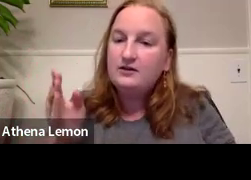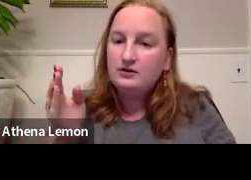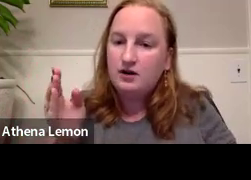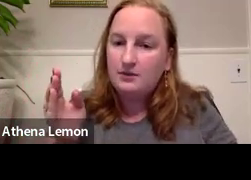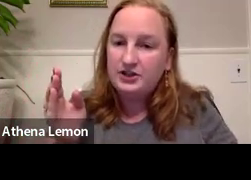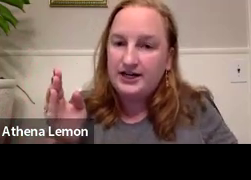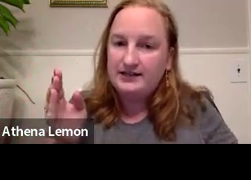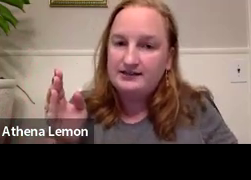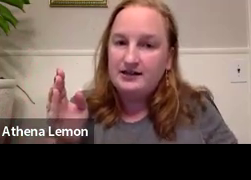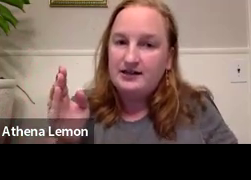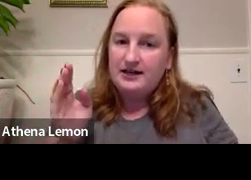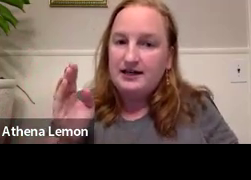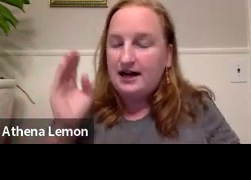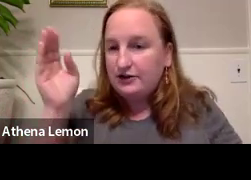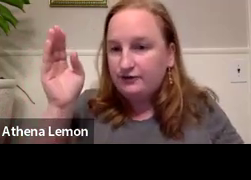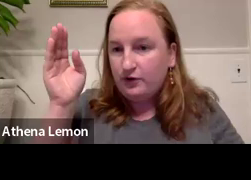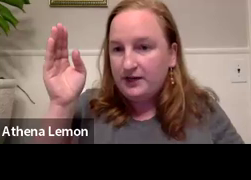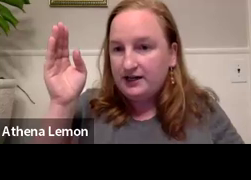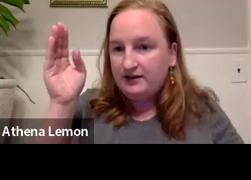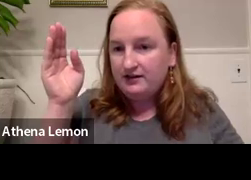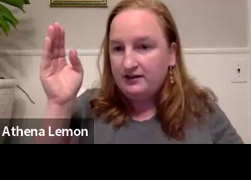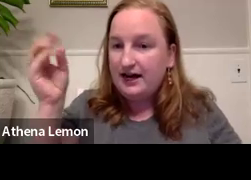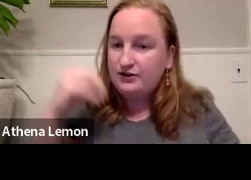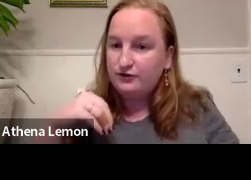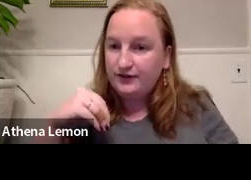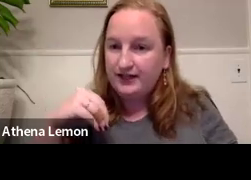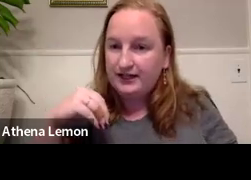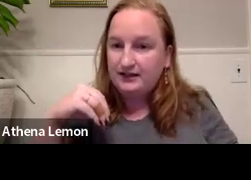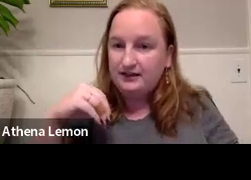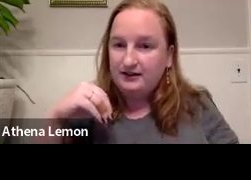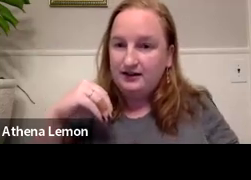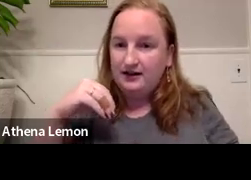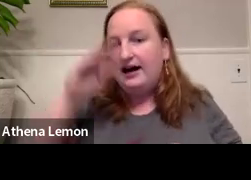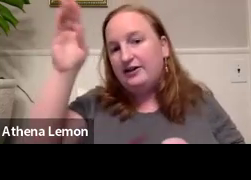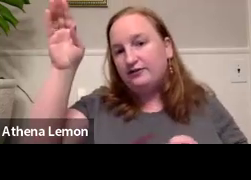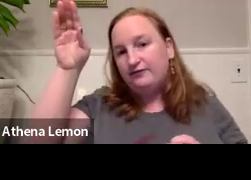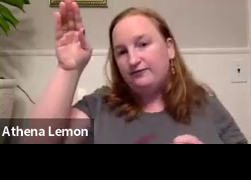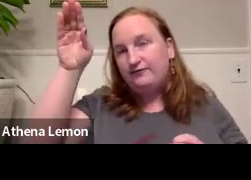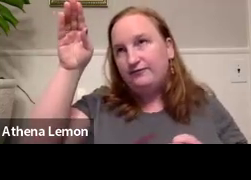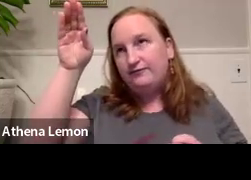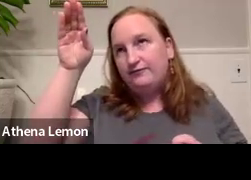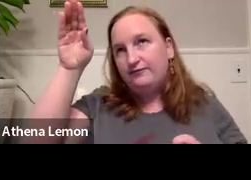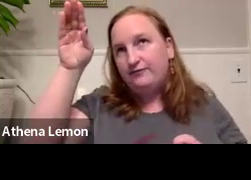uses single carbon chains and a hydrophobic and a hydrophilic, a